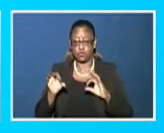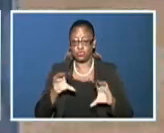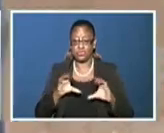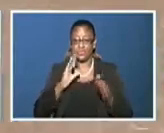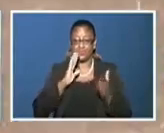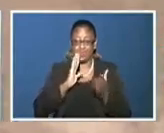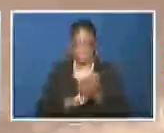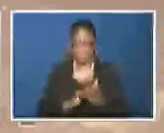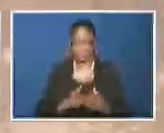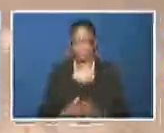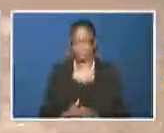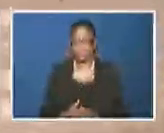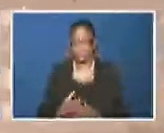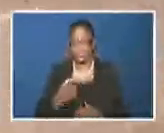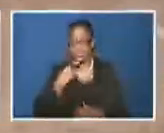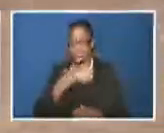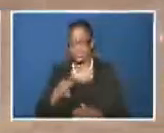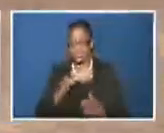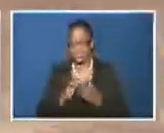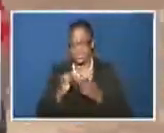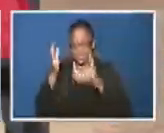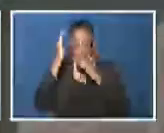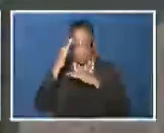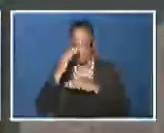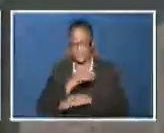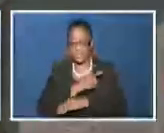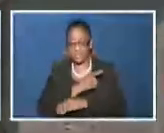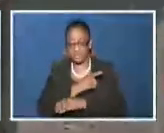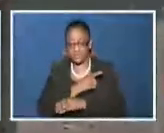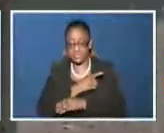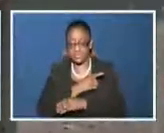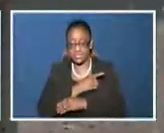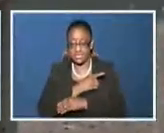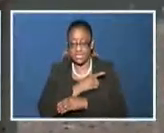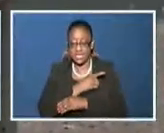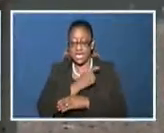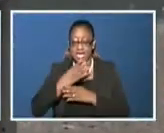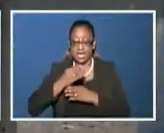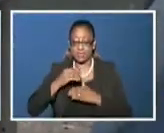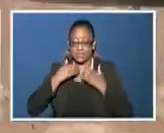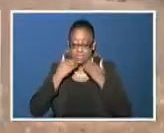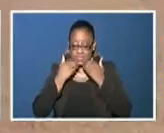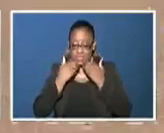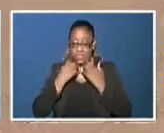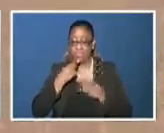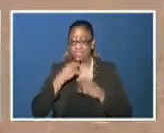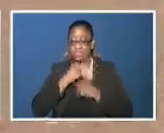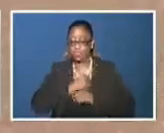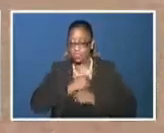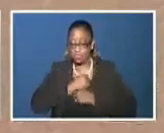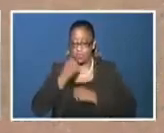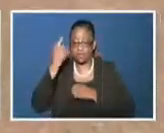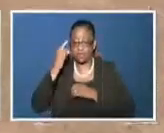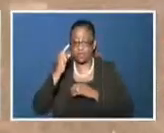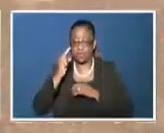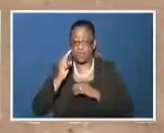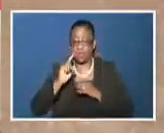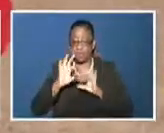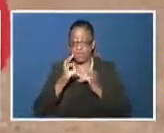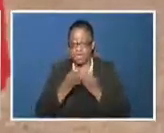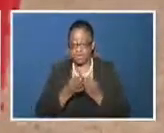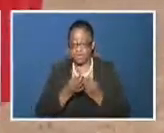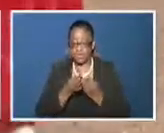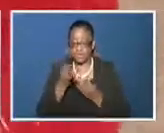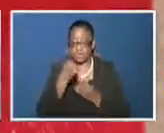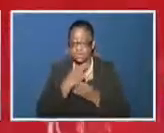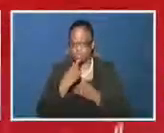deservingly so. Prime Minister Philip Davis, disturbed over the recent events, expressed condolences to the families of the deceased. Information on the victims